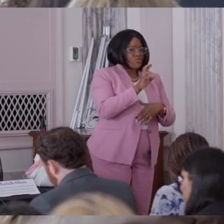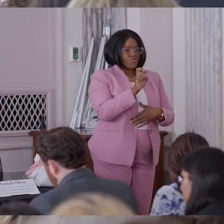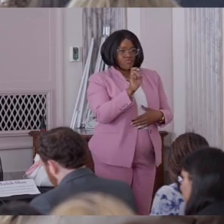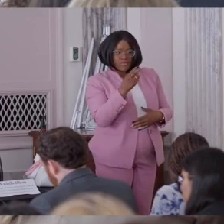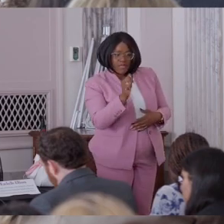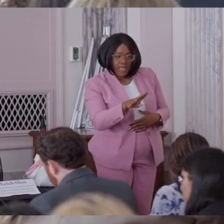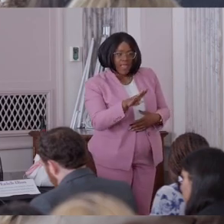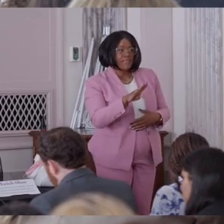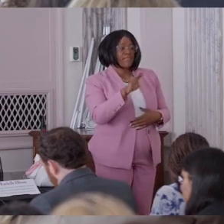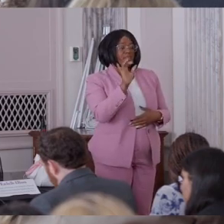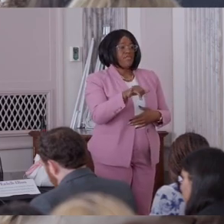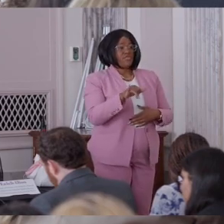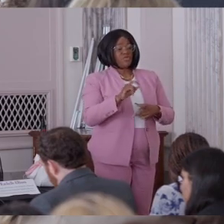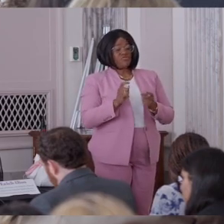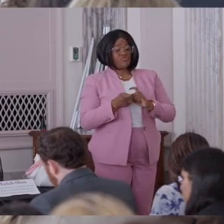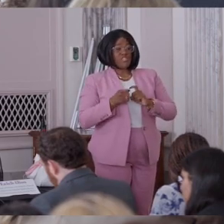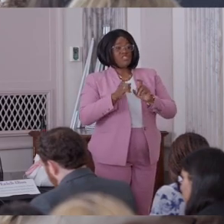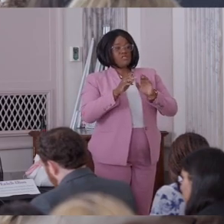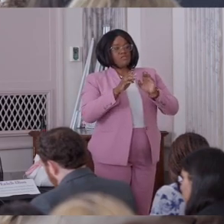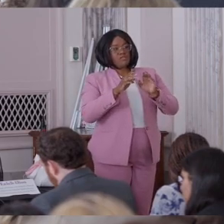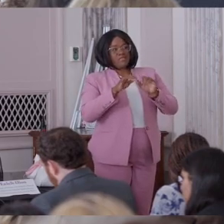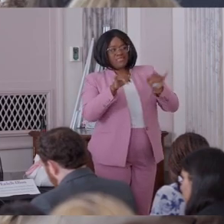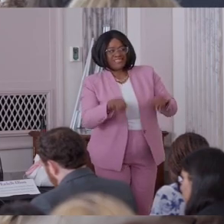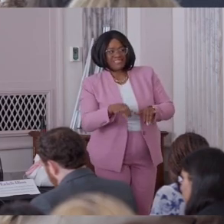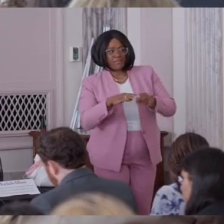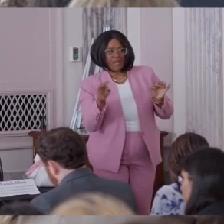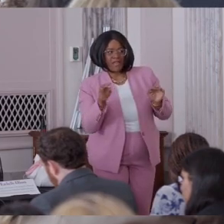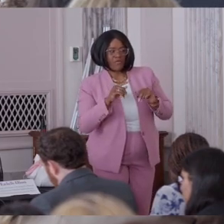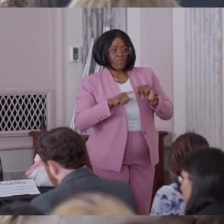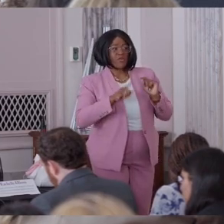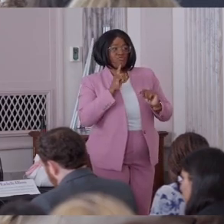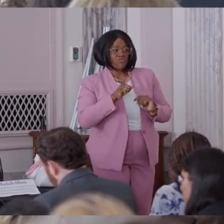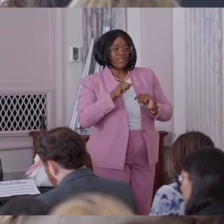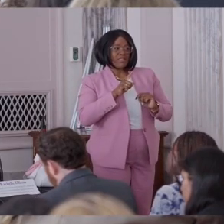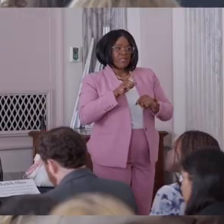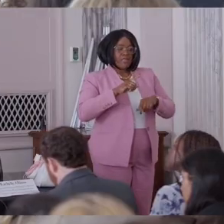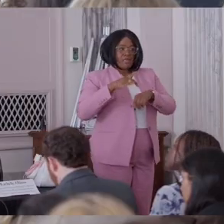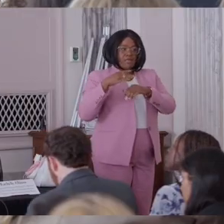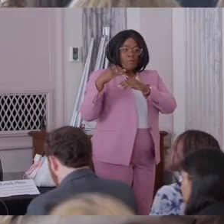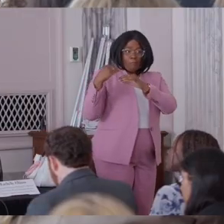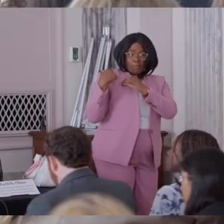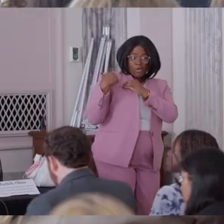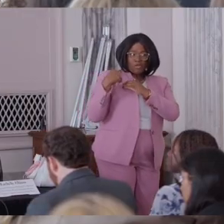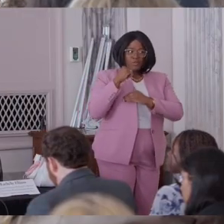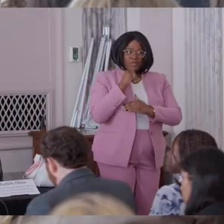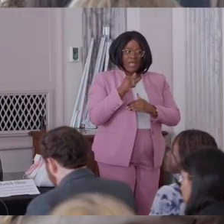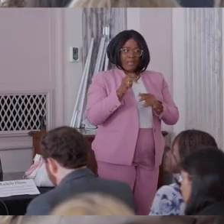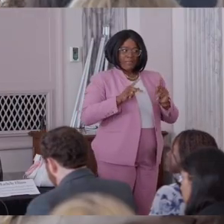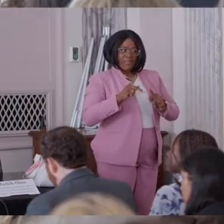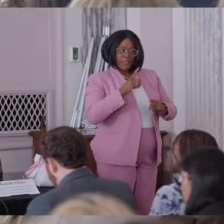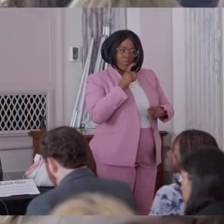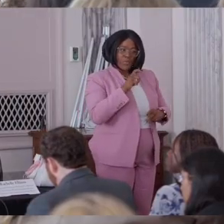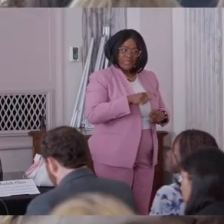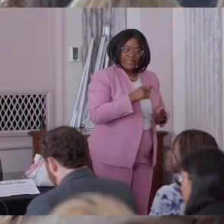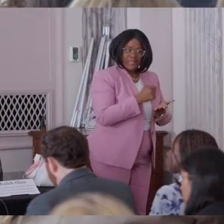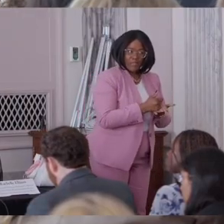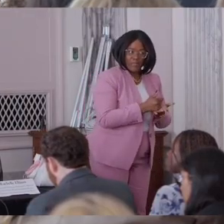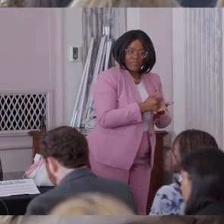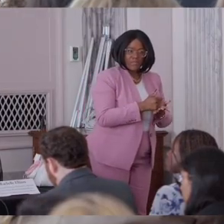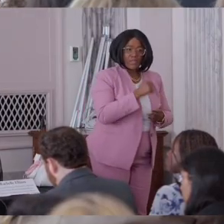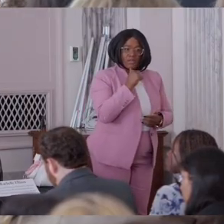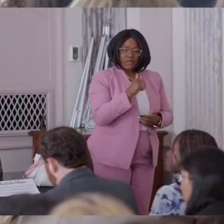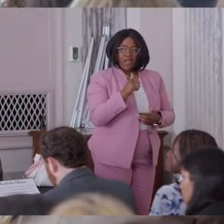at the system level. The onus on making those links didn't fall on the people on the street who needed help, didn't fall